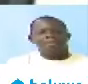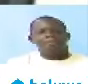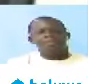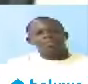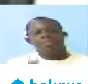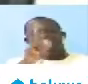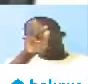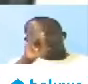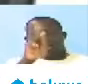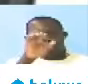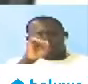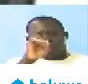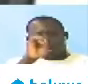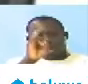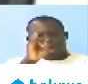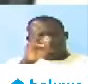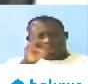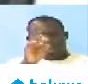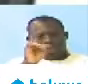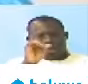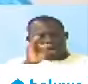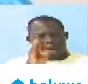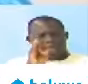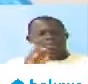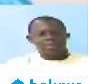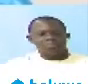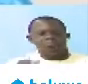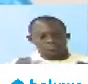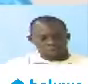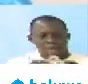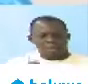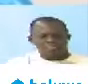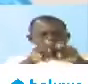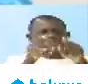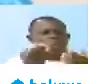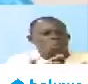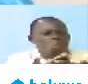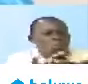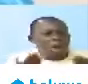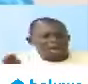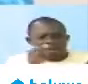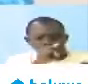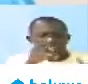Kukoi came back for us and took us along. Why did you have to go with Kukoi?